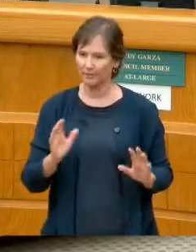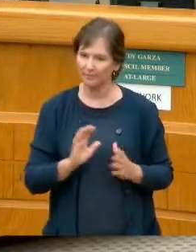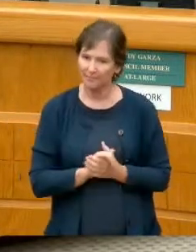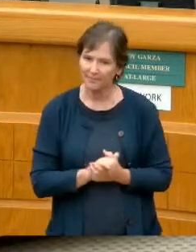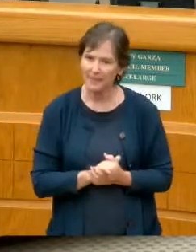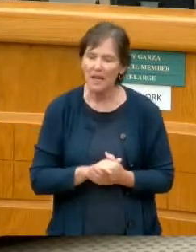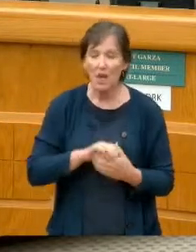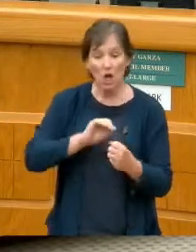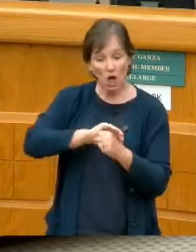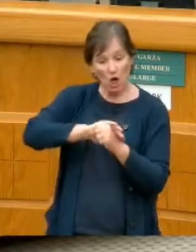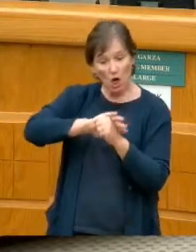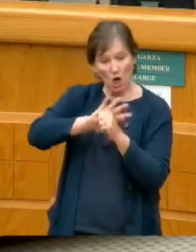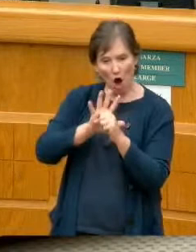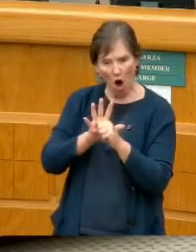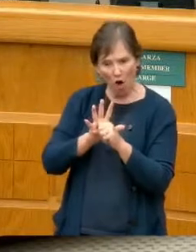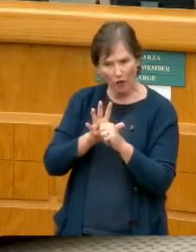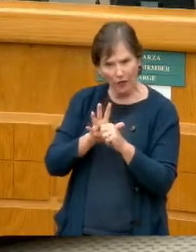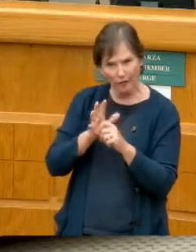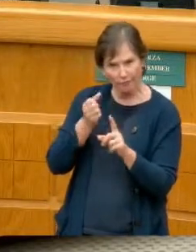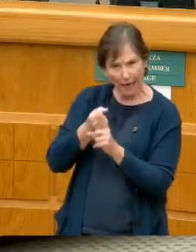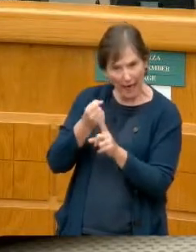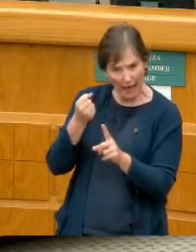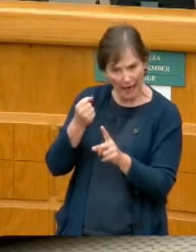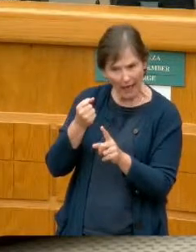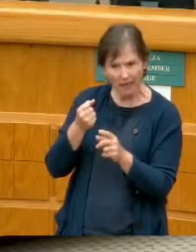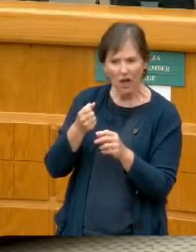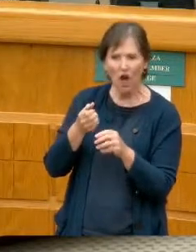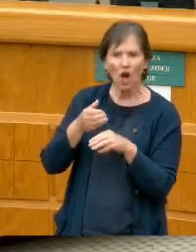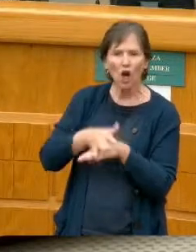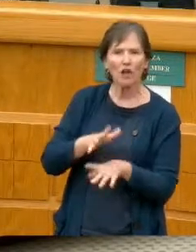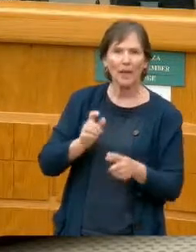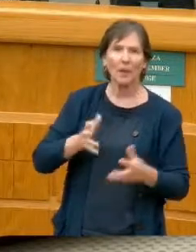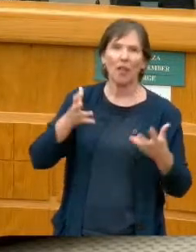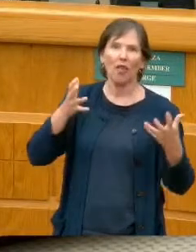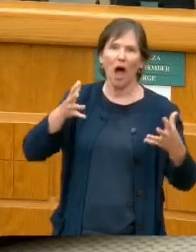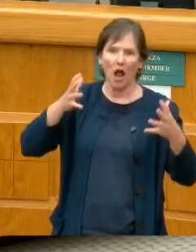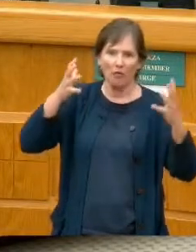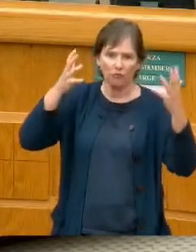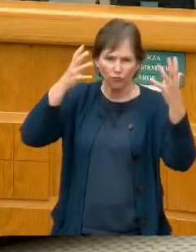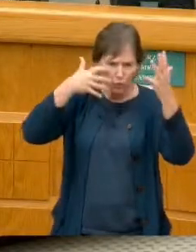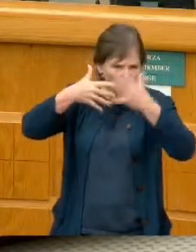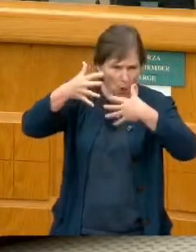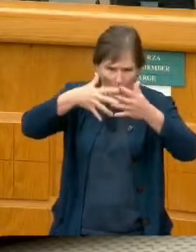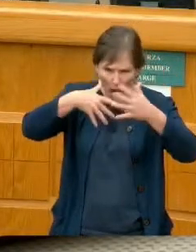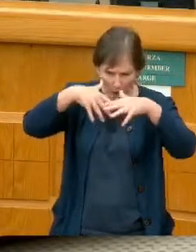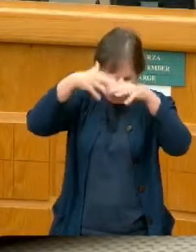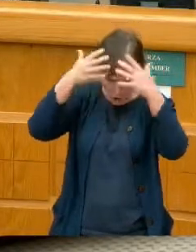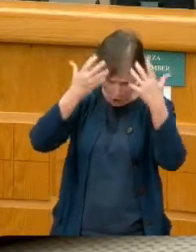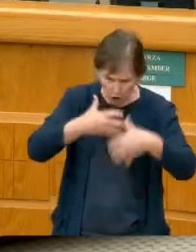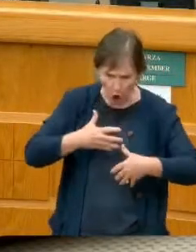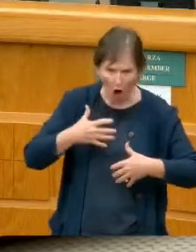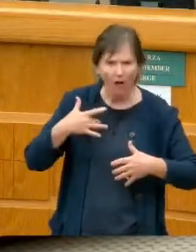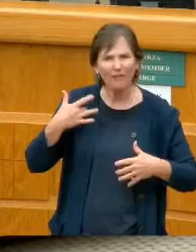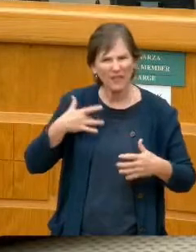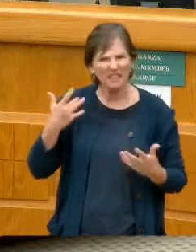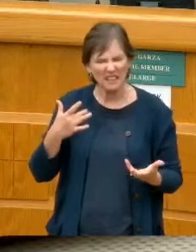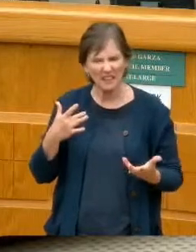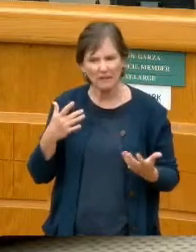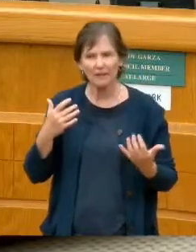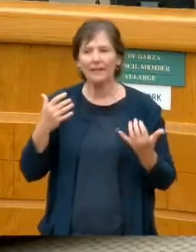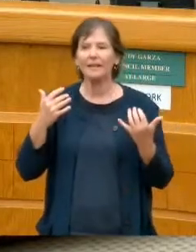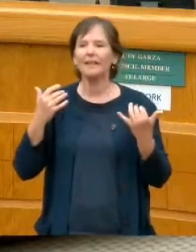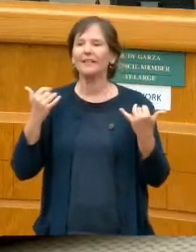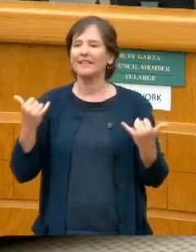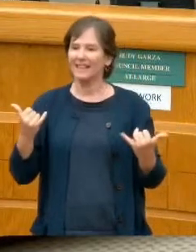And the rainbow today was when I spent some quality time this morning at Christus Spawn Shoreline with Dr. Osbert Blow,